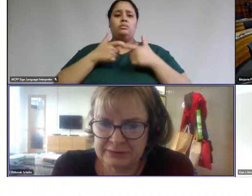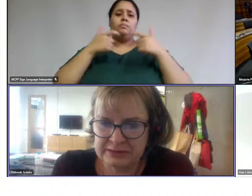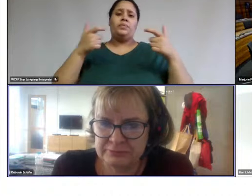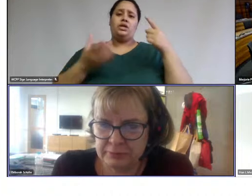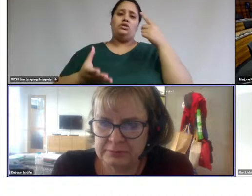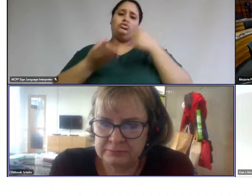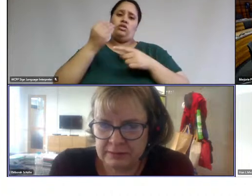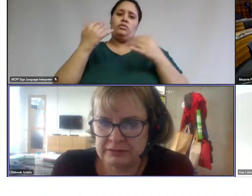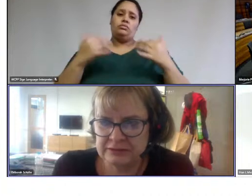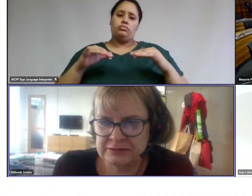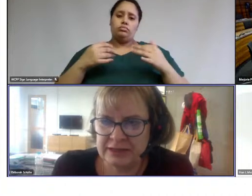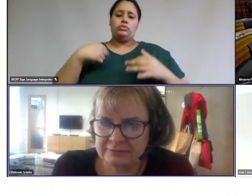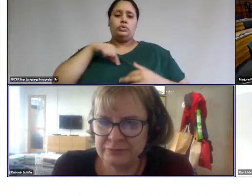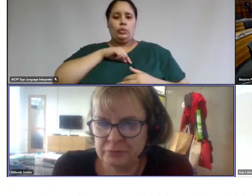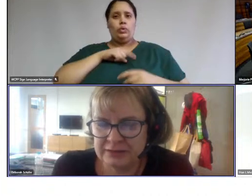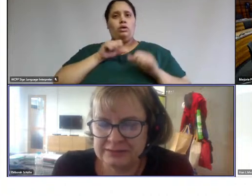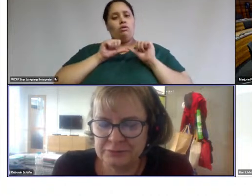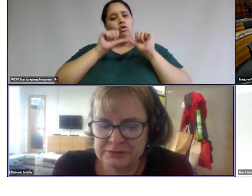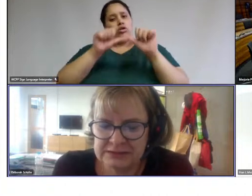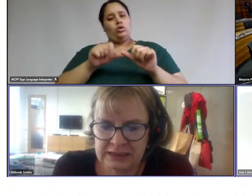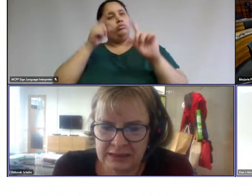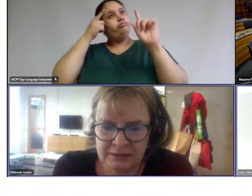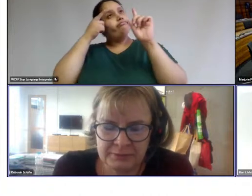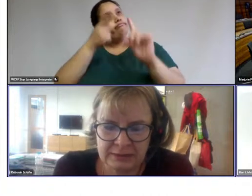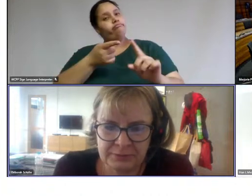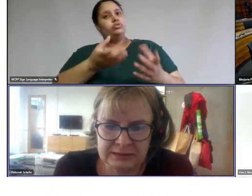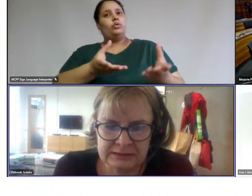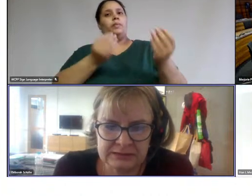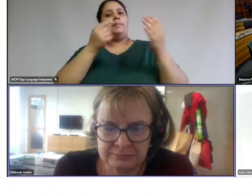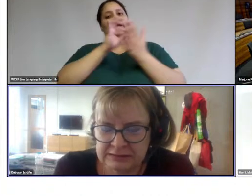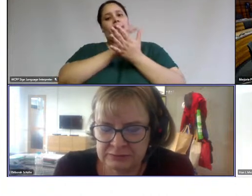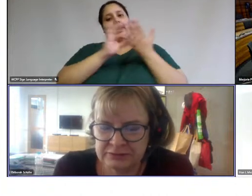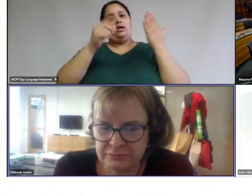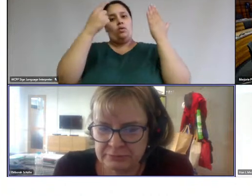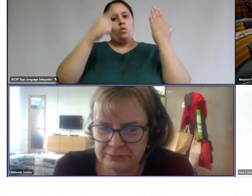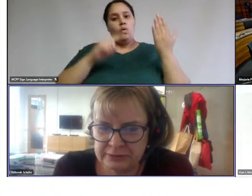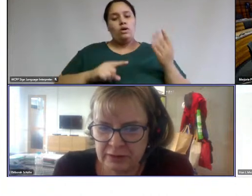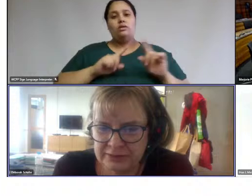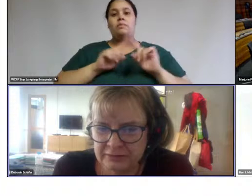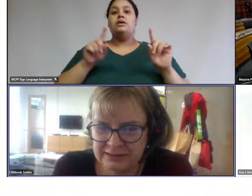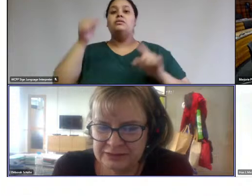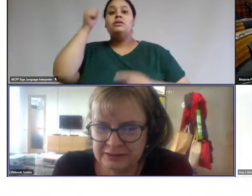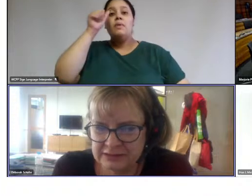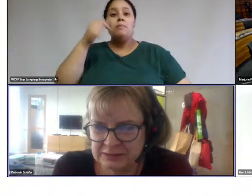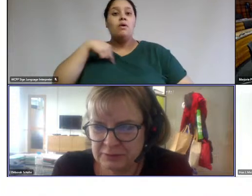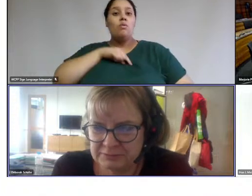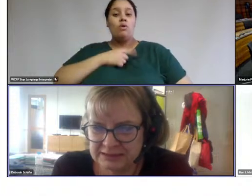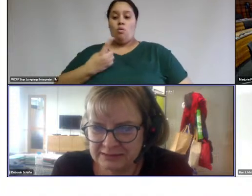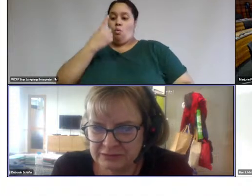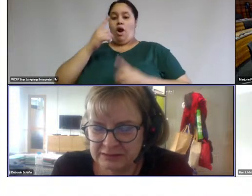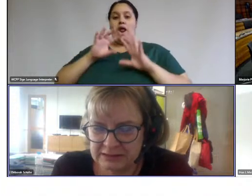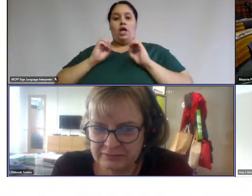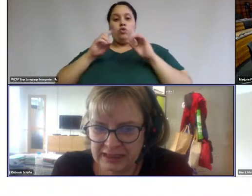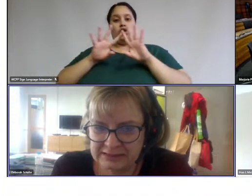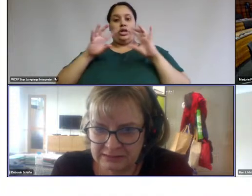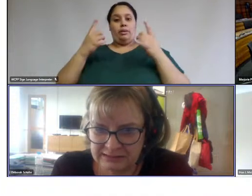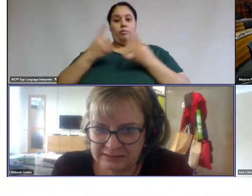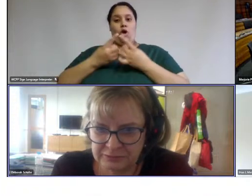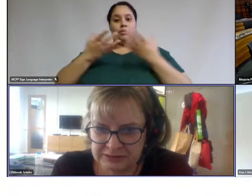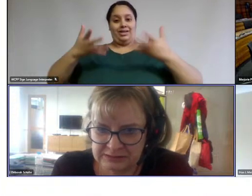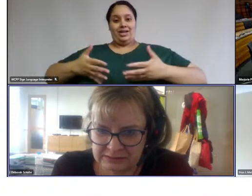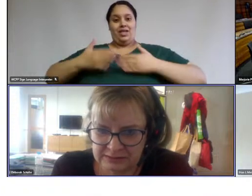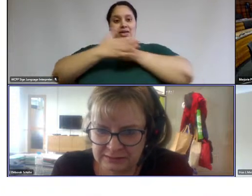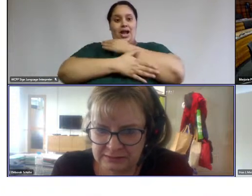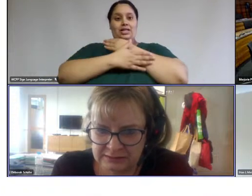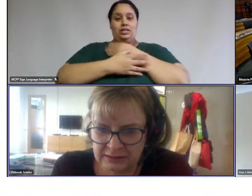and obviously we will continue to aim for a clean audit. But I must also remember we are the only education department in the country that ever has had a